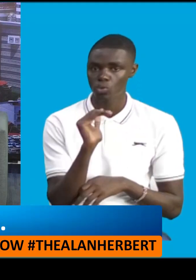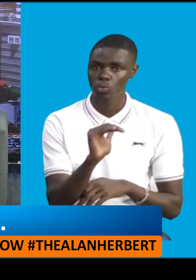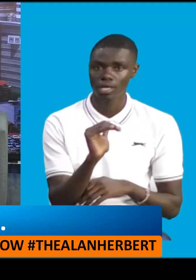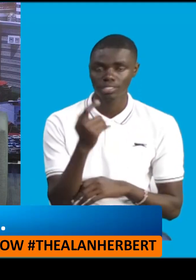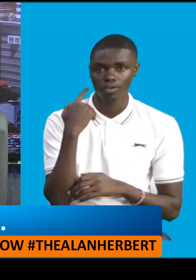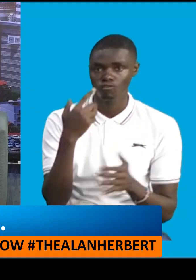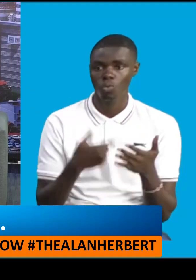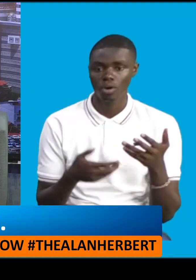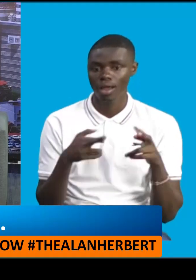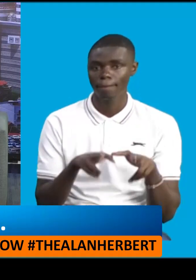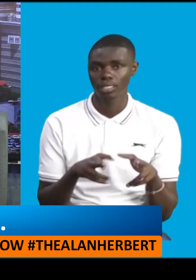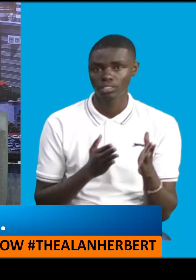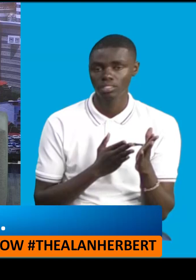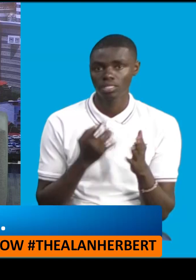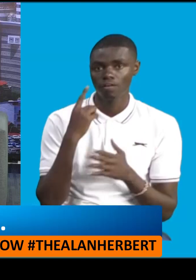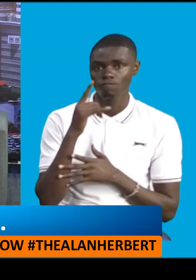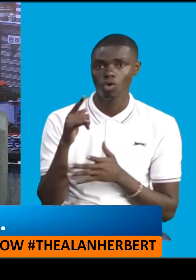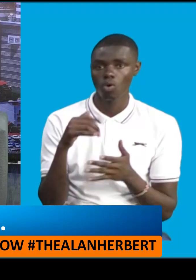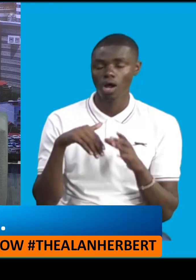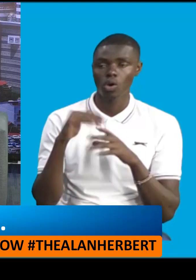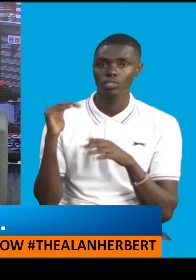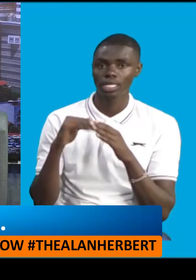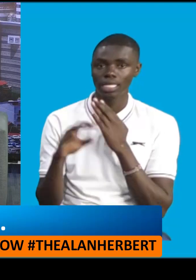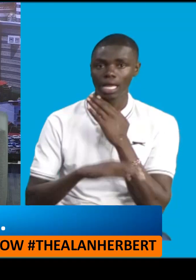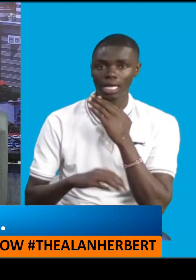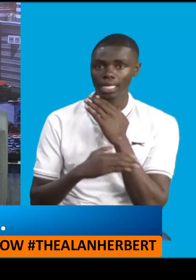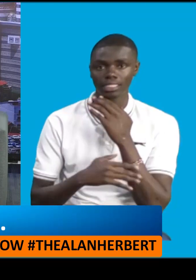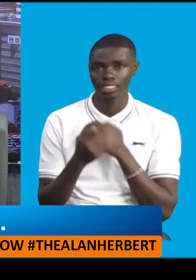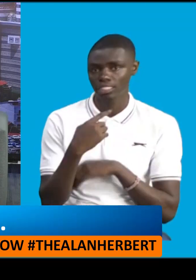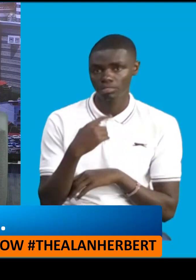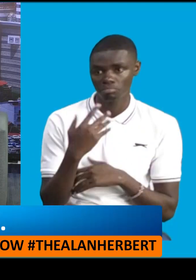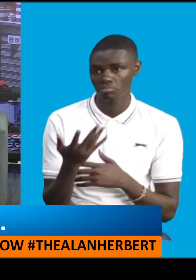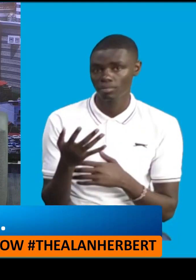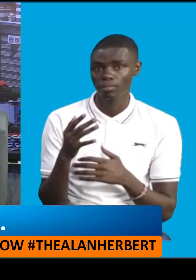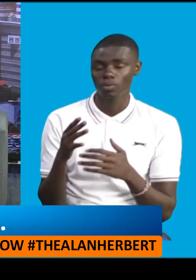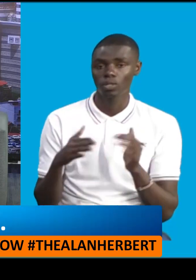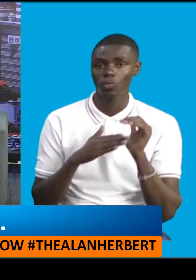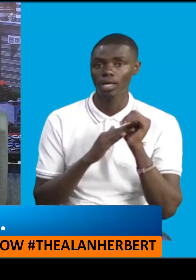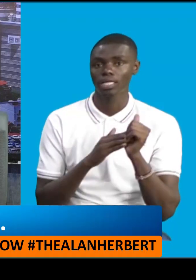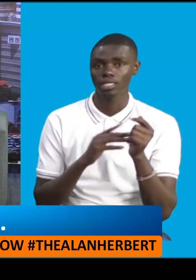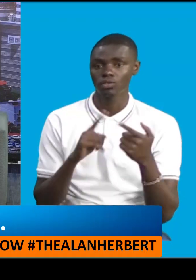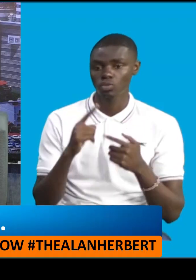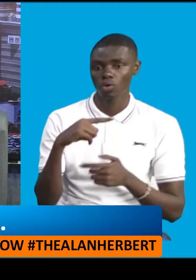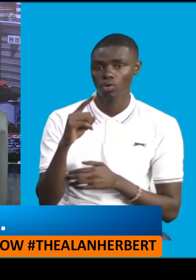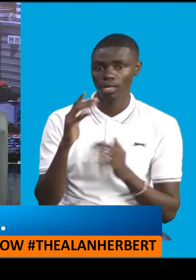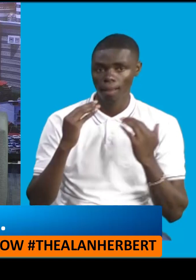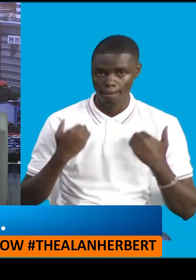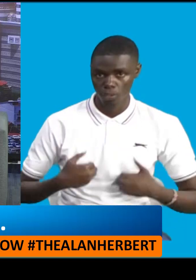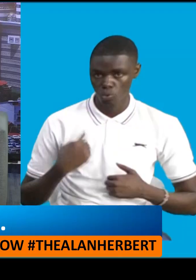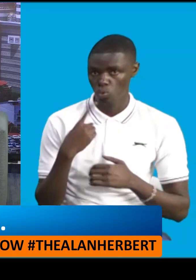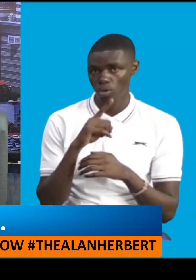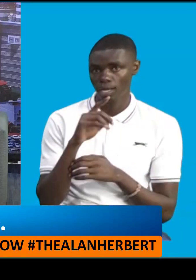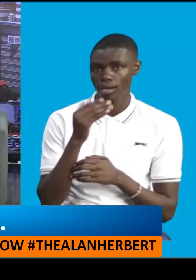to ask for what happens for overseas treatment, we are able then to be guided to the correct person who can answer